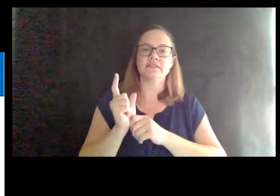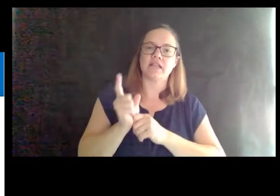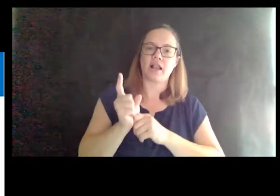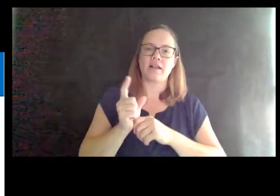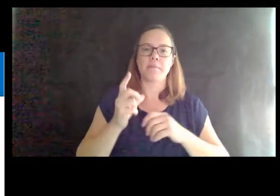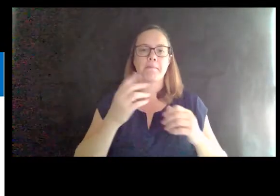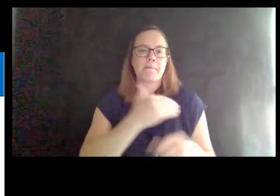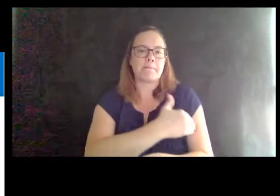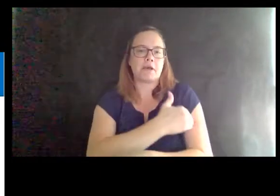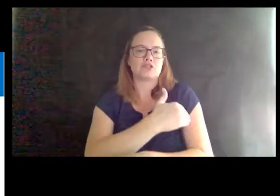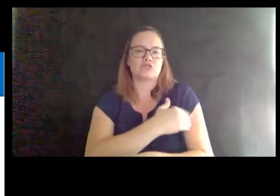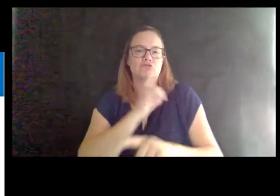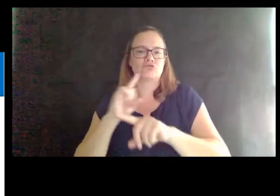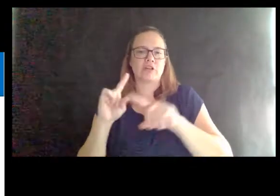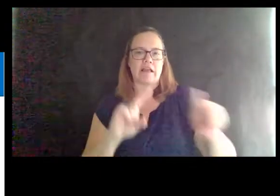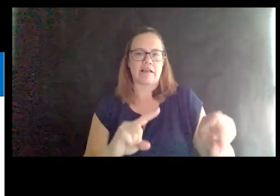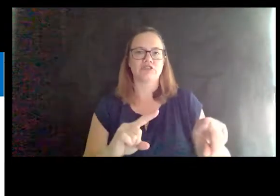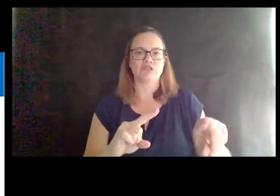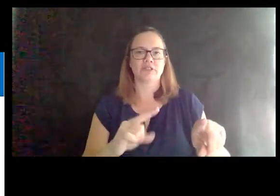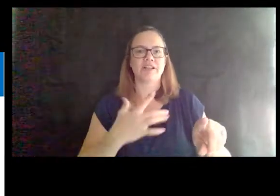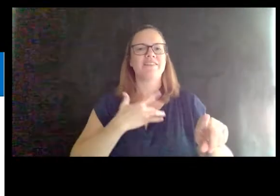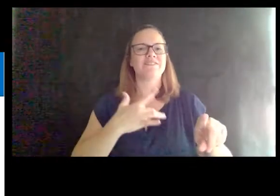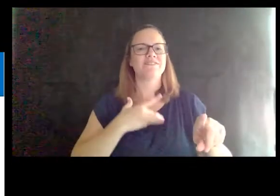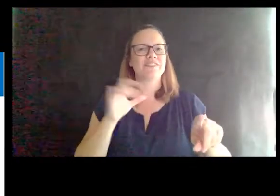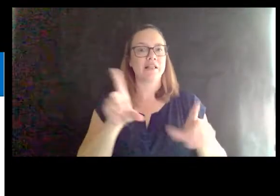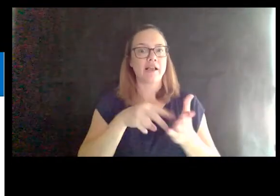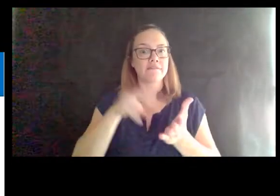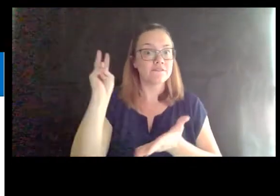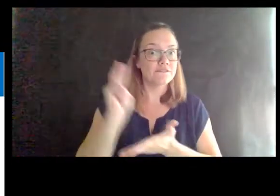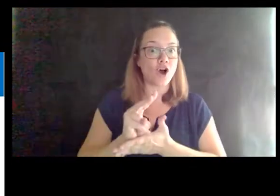preceded by a sensation of falling.